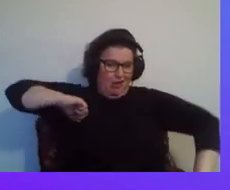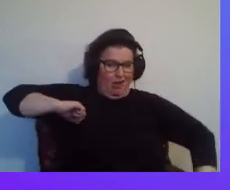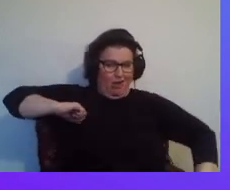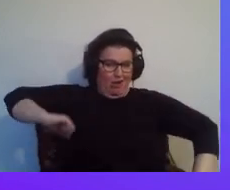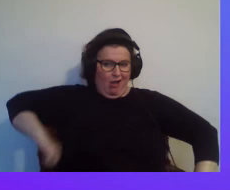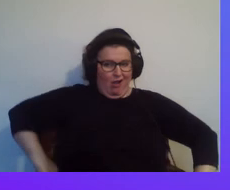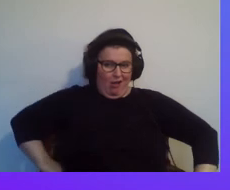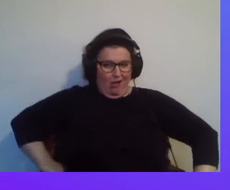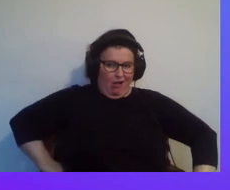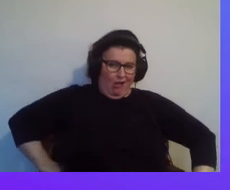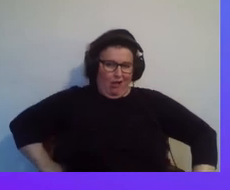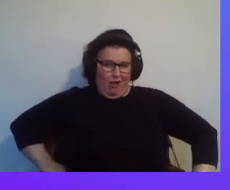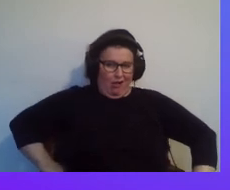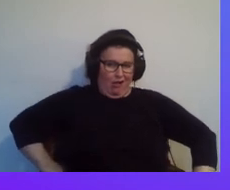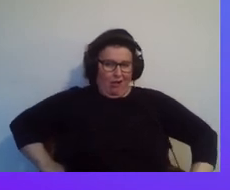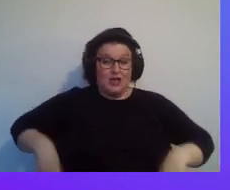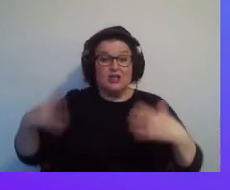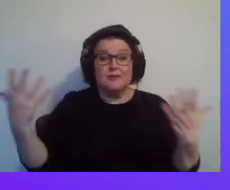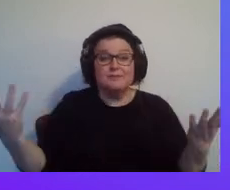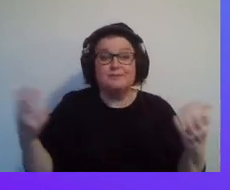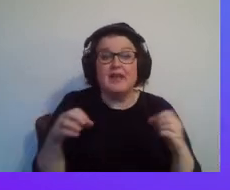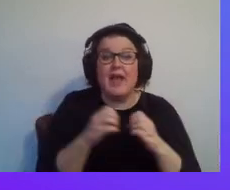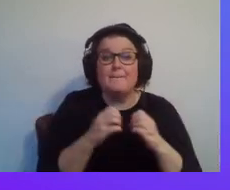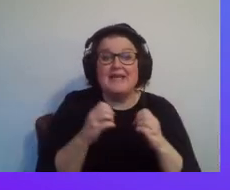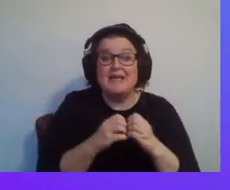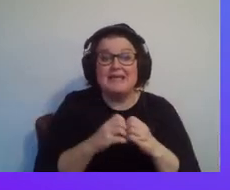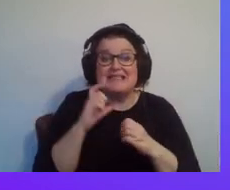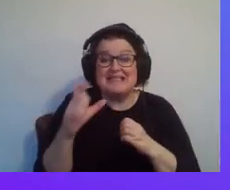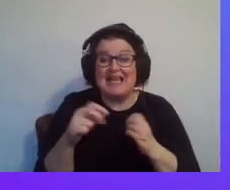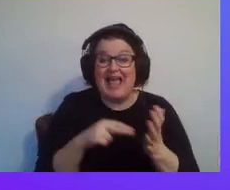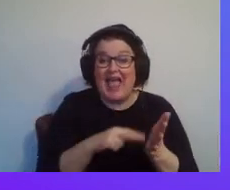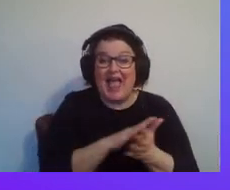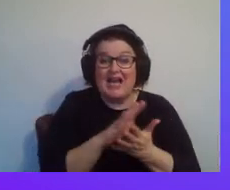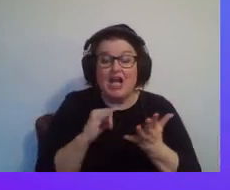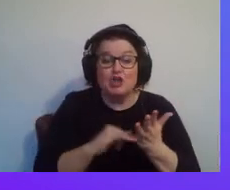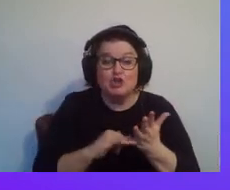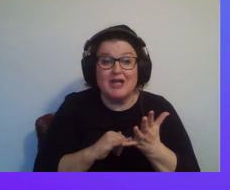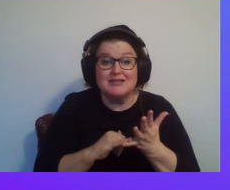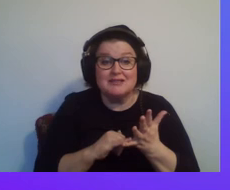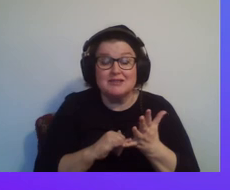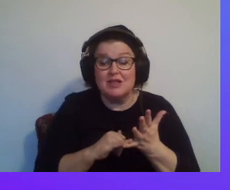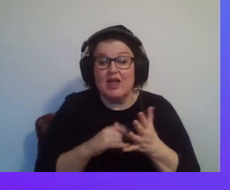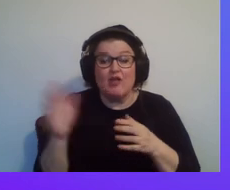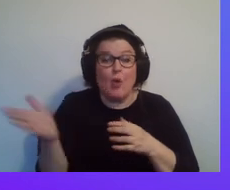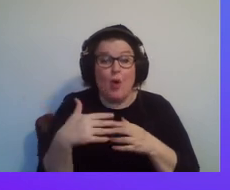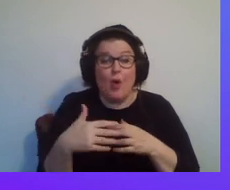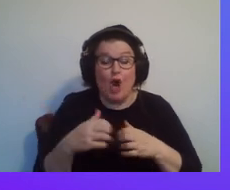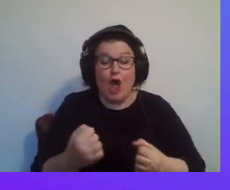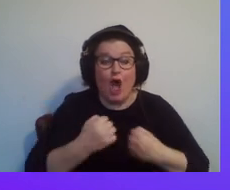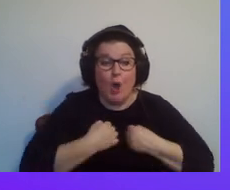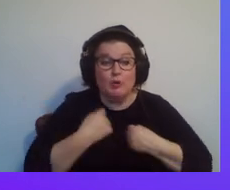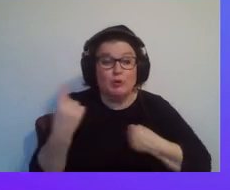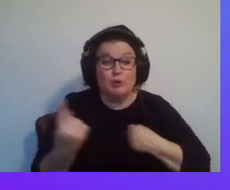Police, these are all state. This is me talking now, by the way. They're all state-owned institutions within